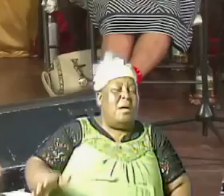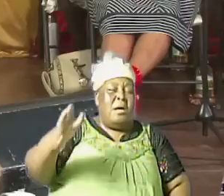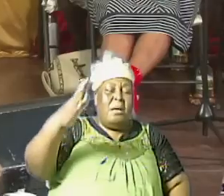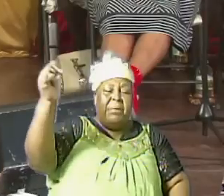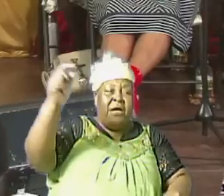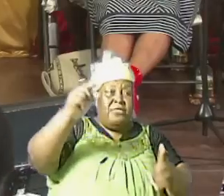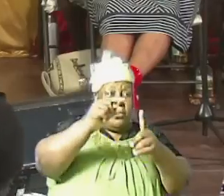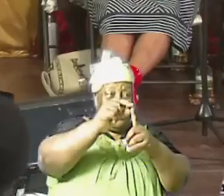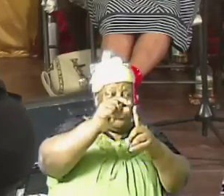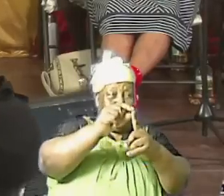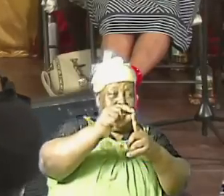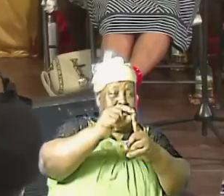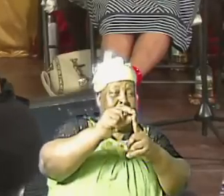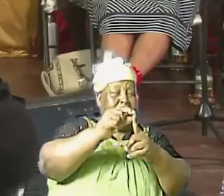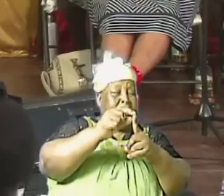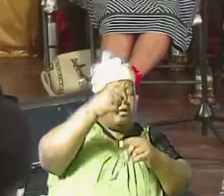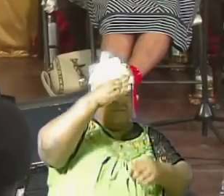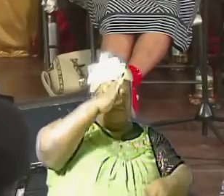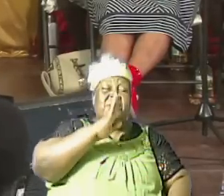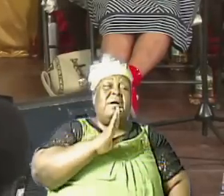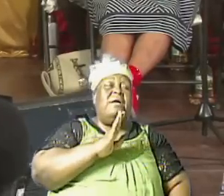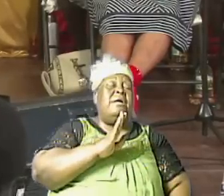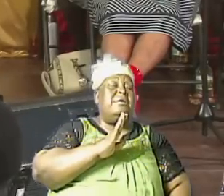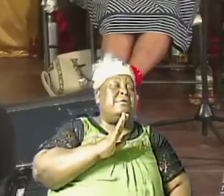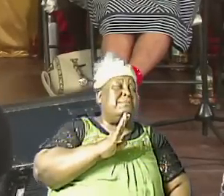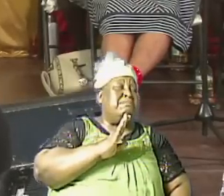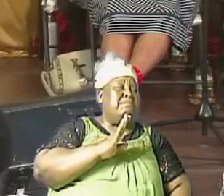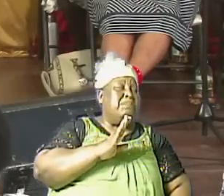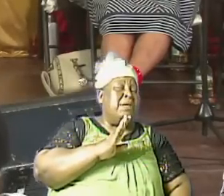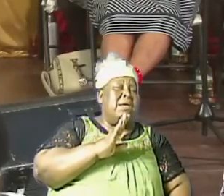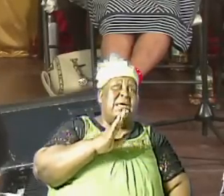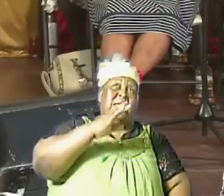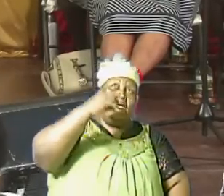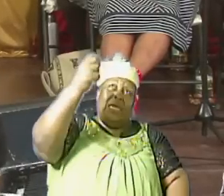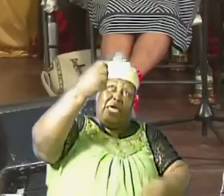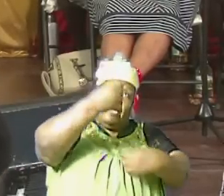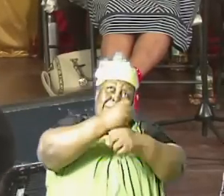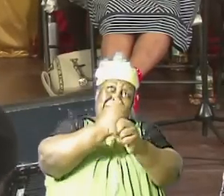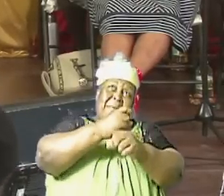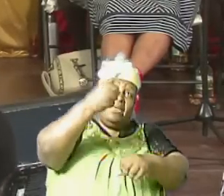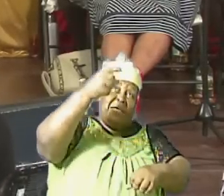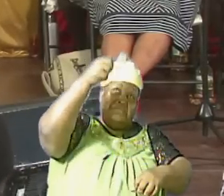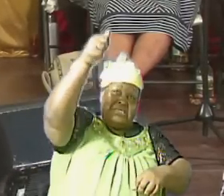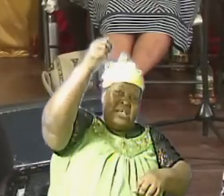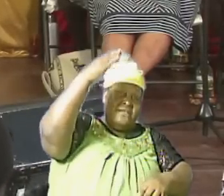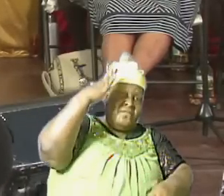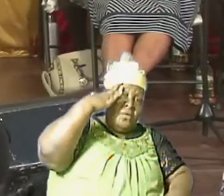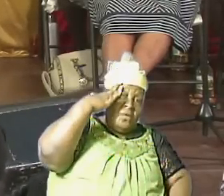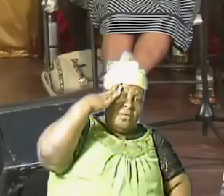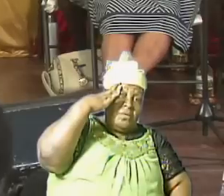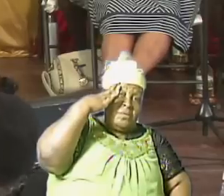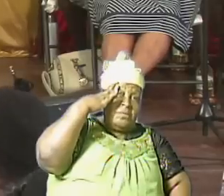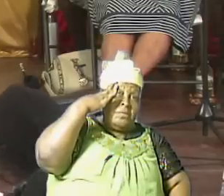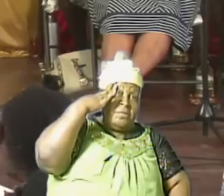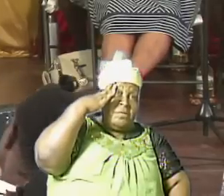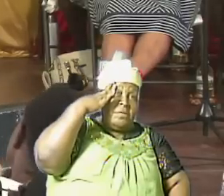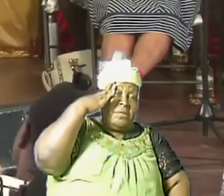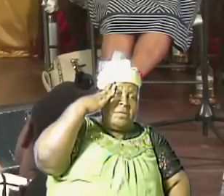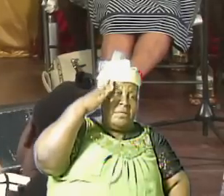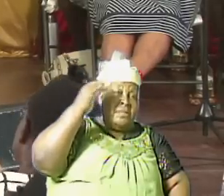It is by the word of God that he made himself known,